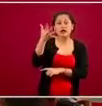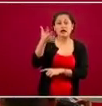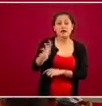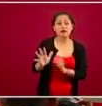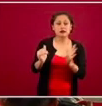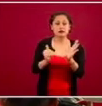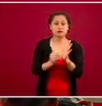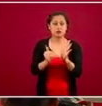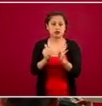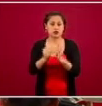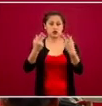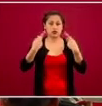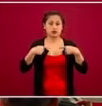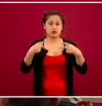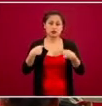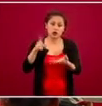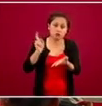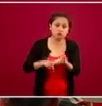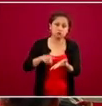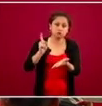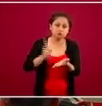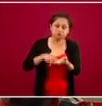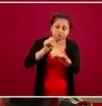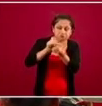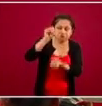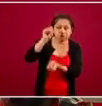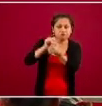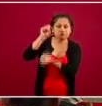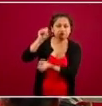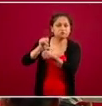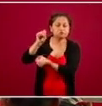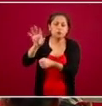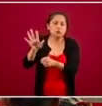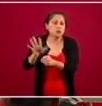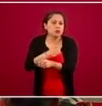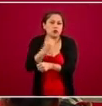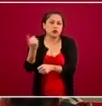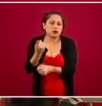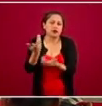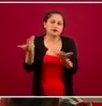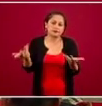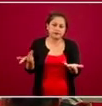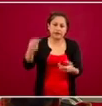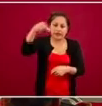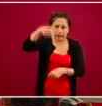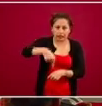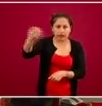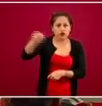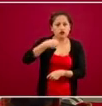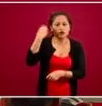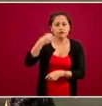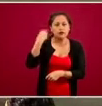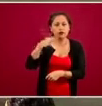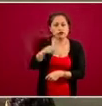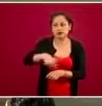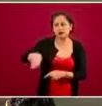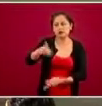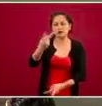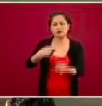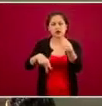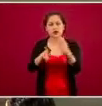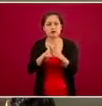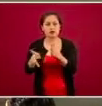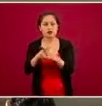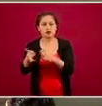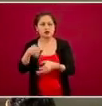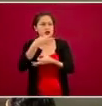you can see and do in this page. We have over 10 million users that have had access to